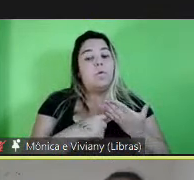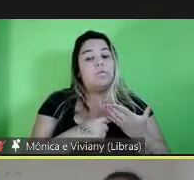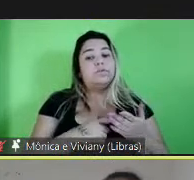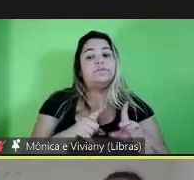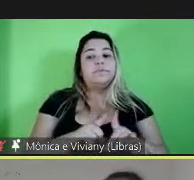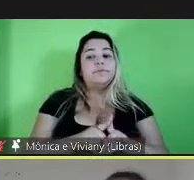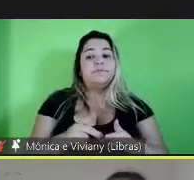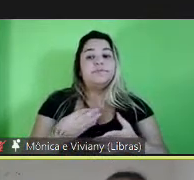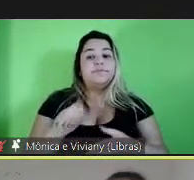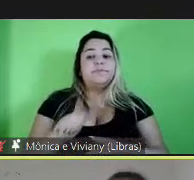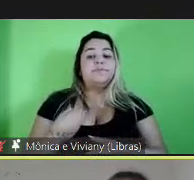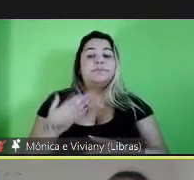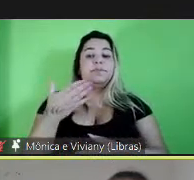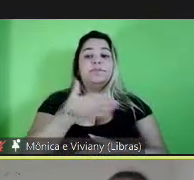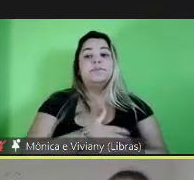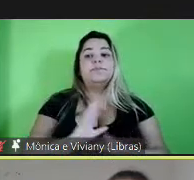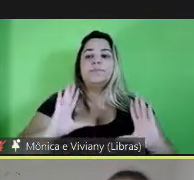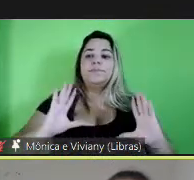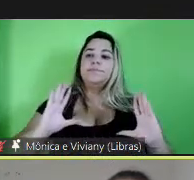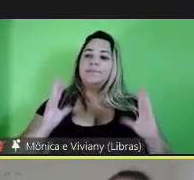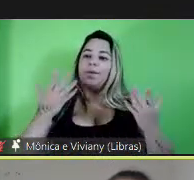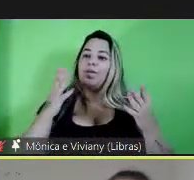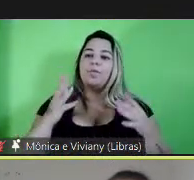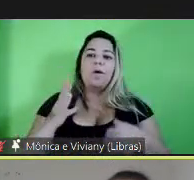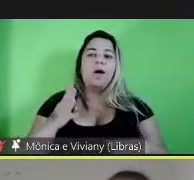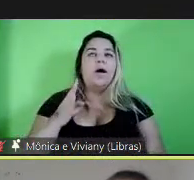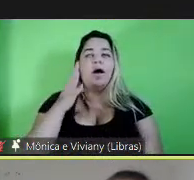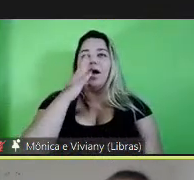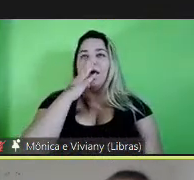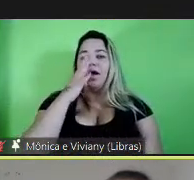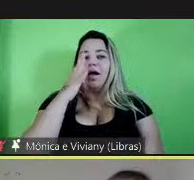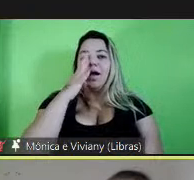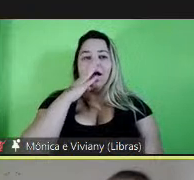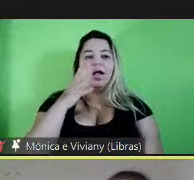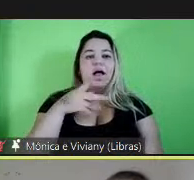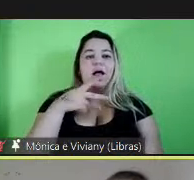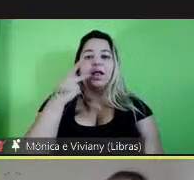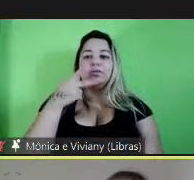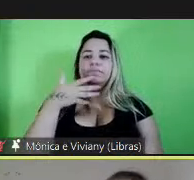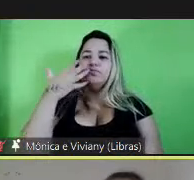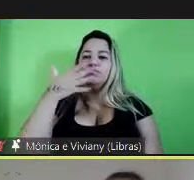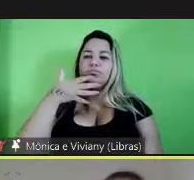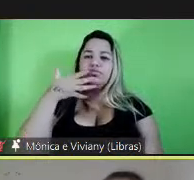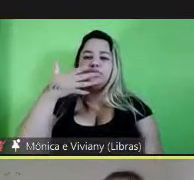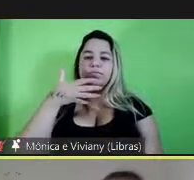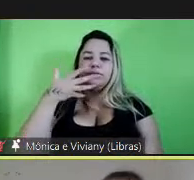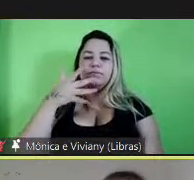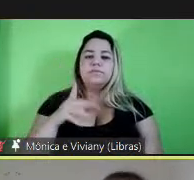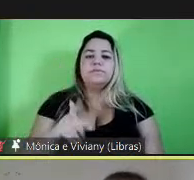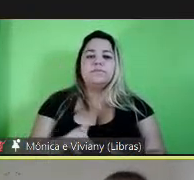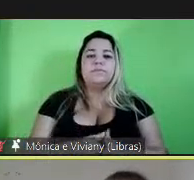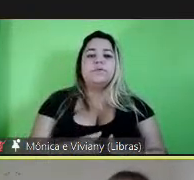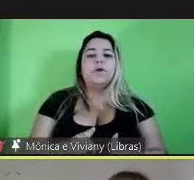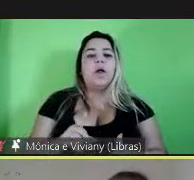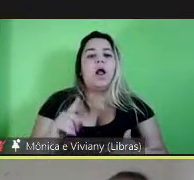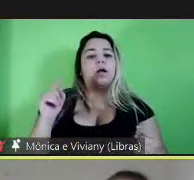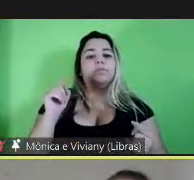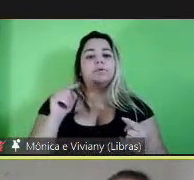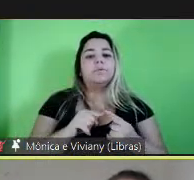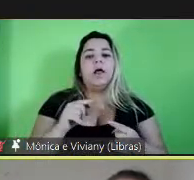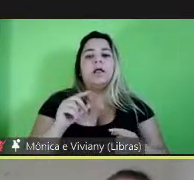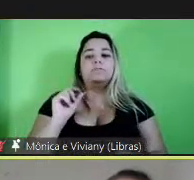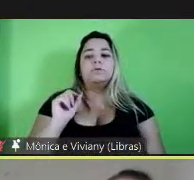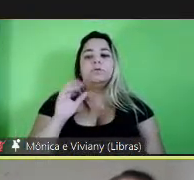able to be here, participate in this event, which I'm amazed by all the speeches, and my